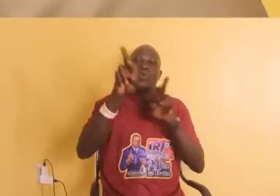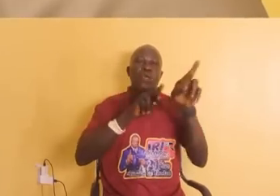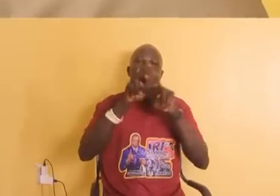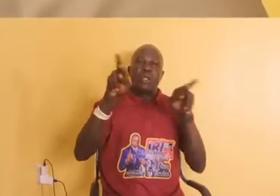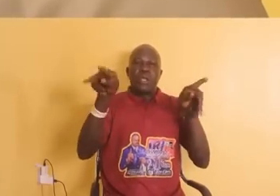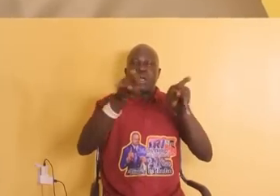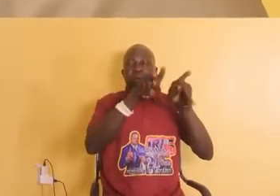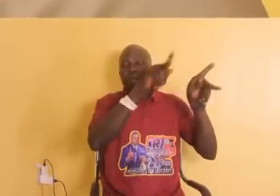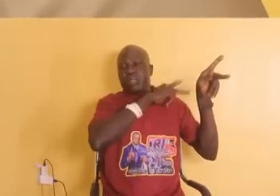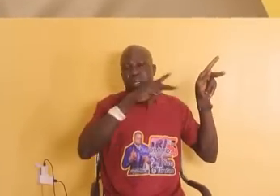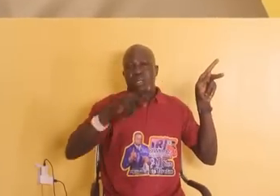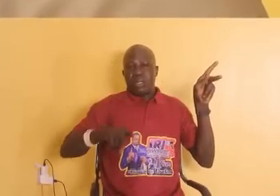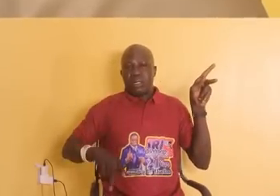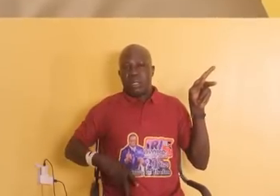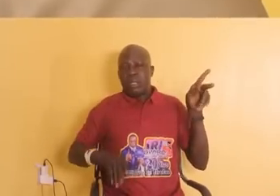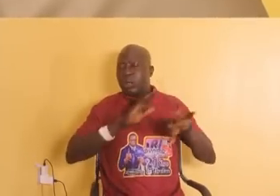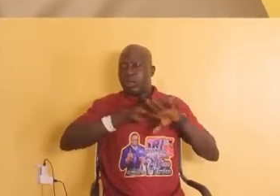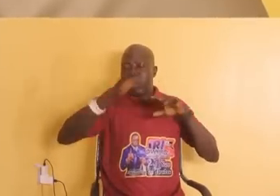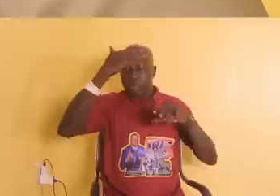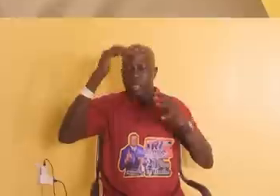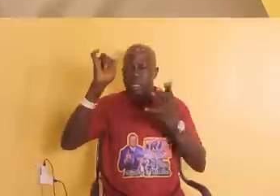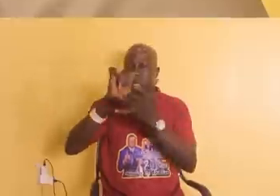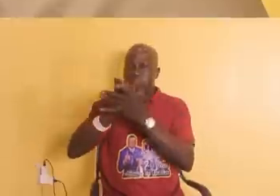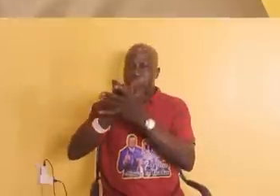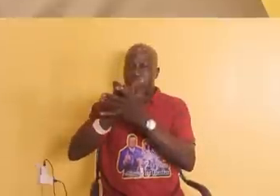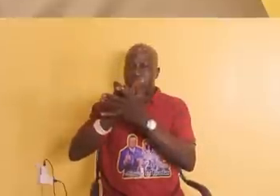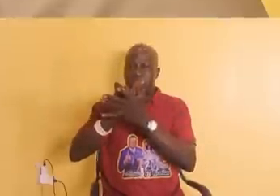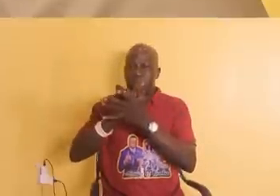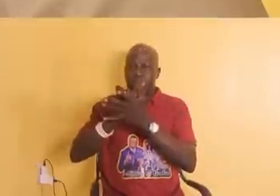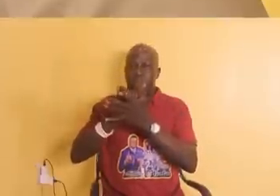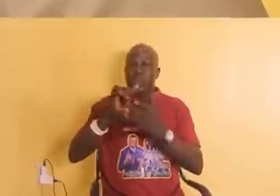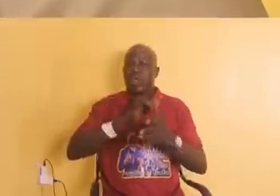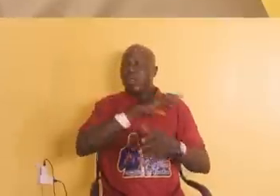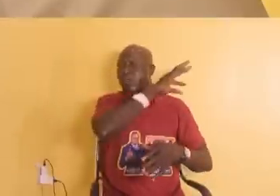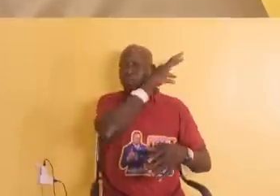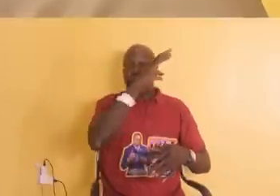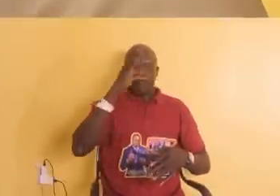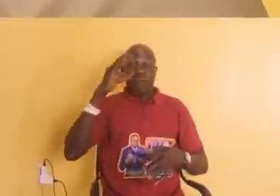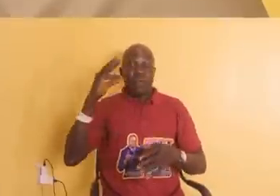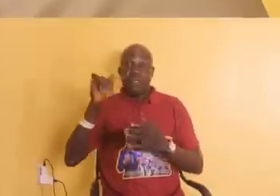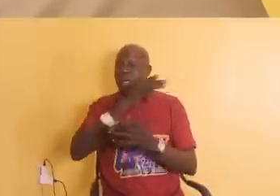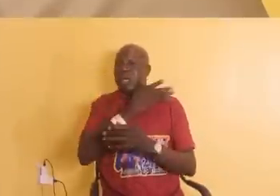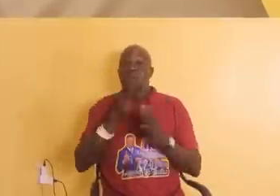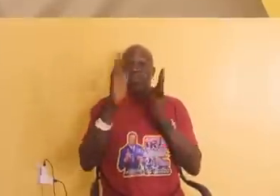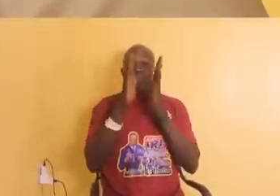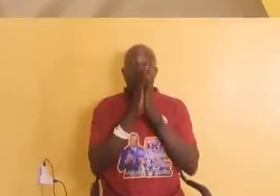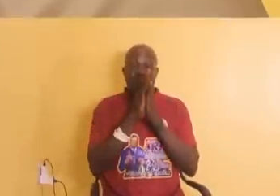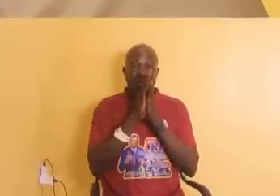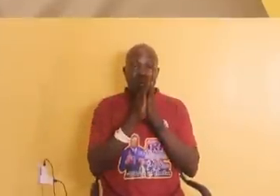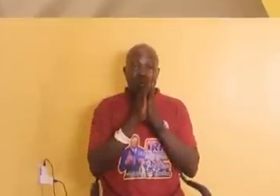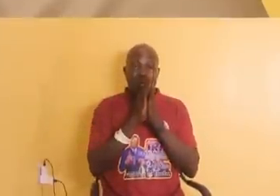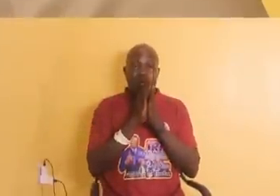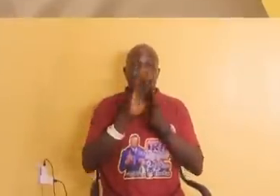mercy. Don't forget that. Ah, wait. Fasting and prayer.